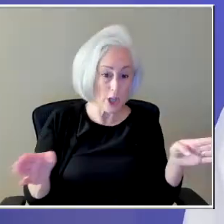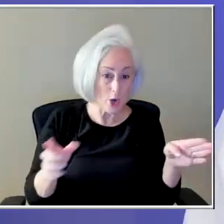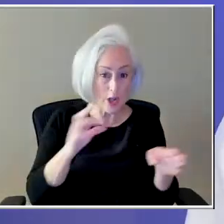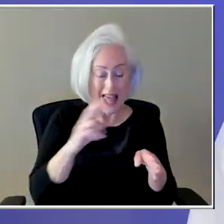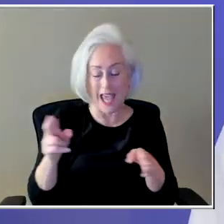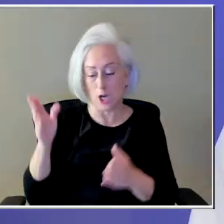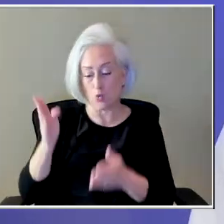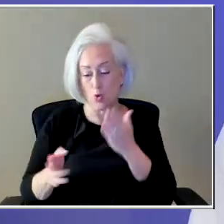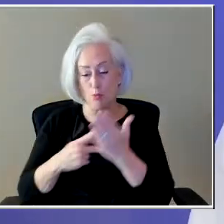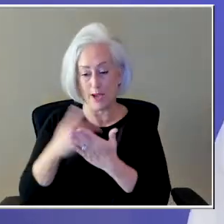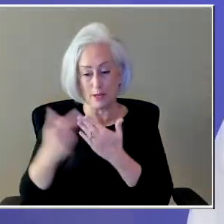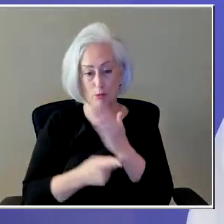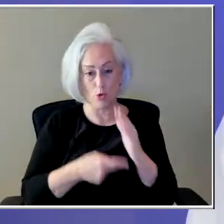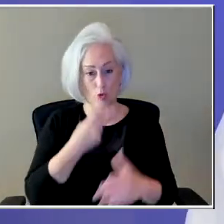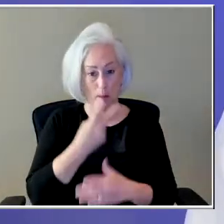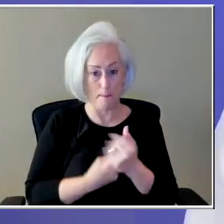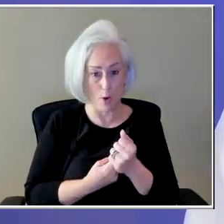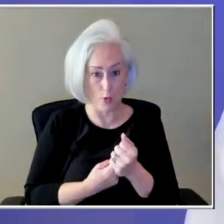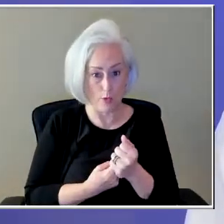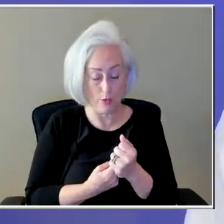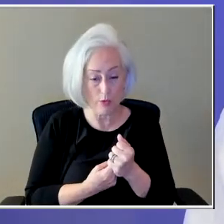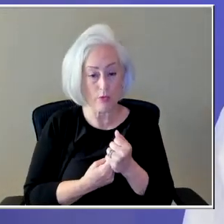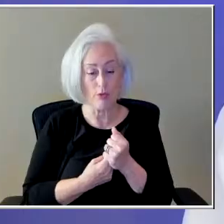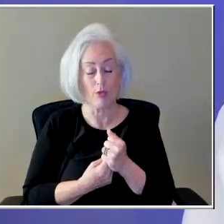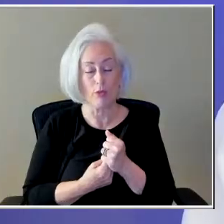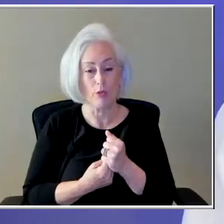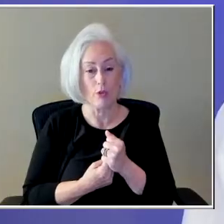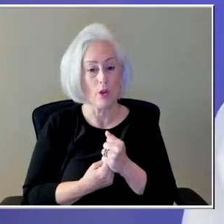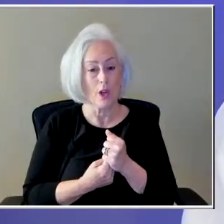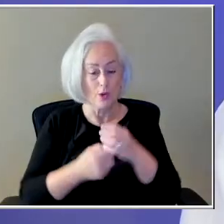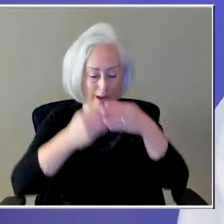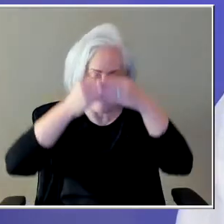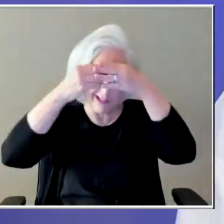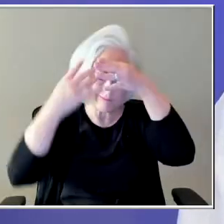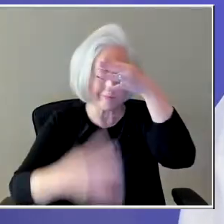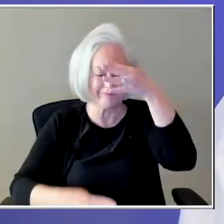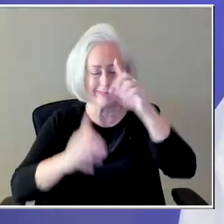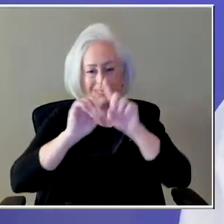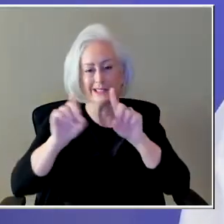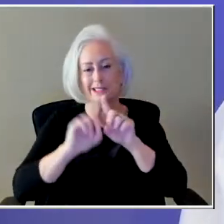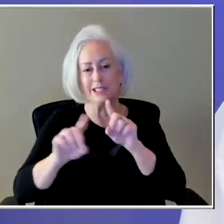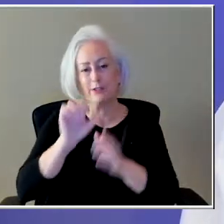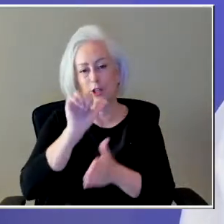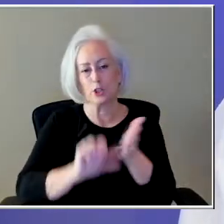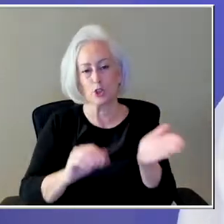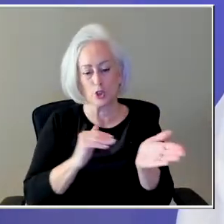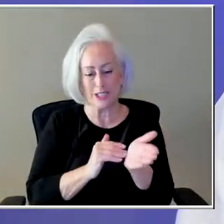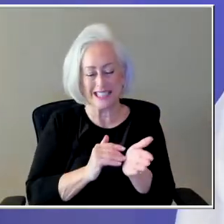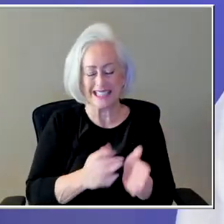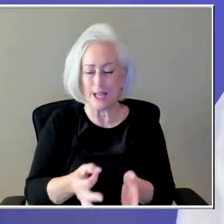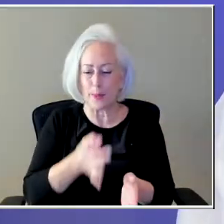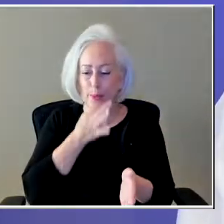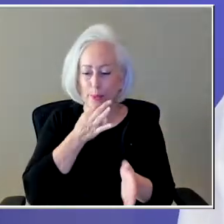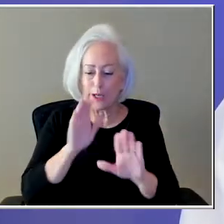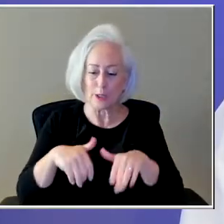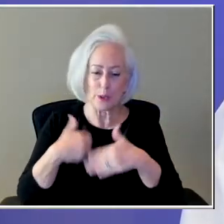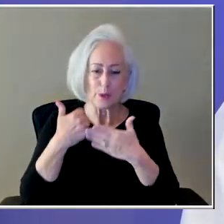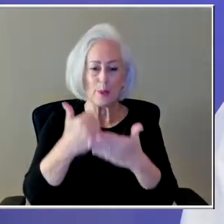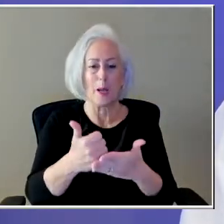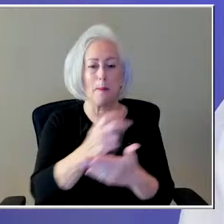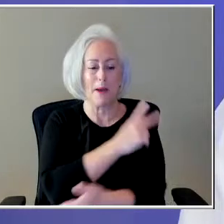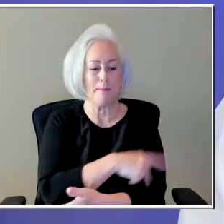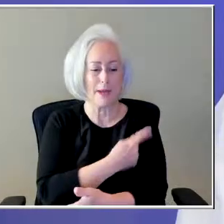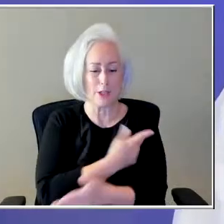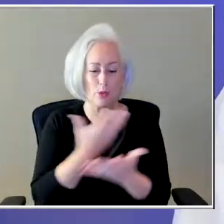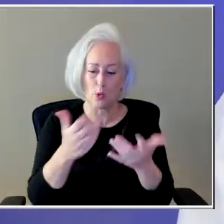specifically with a whole set of surgeons, teams, experts that can really help our patients. So we really want to amplify that and